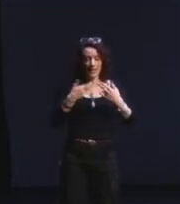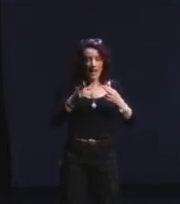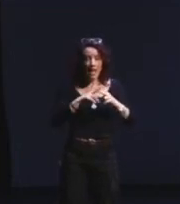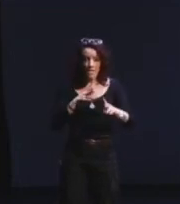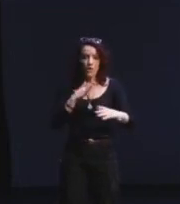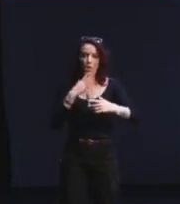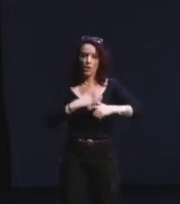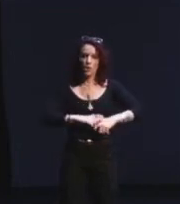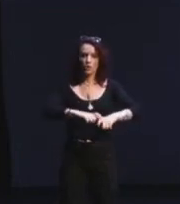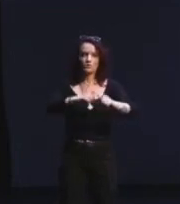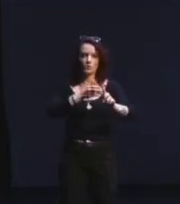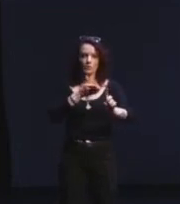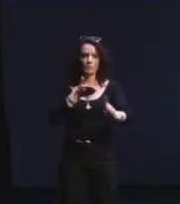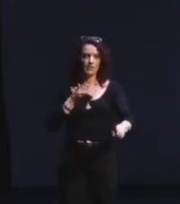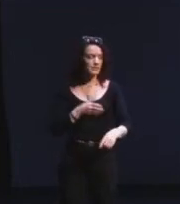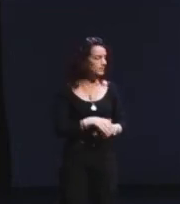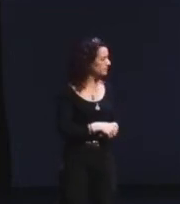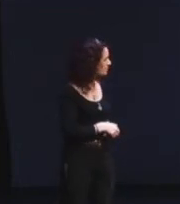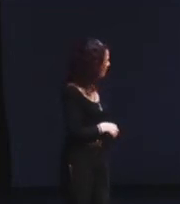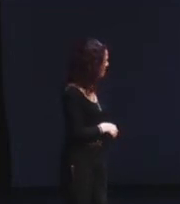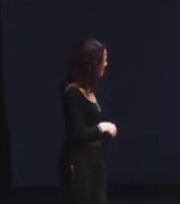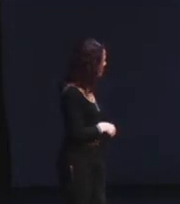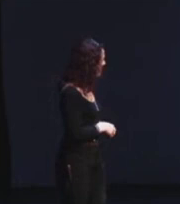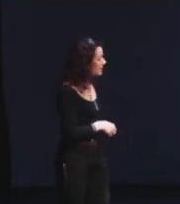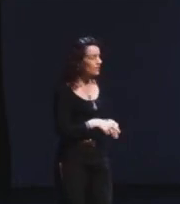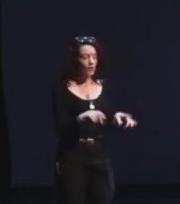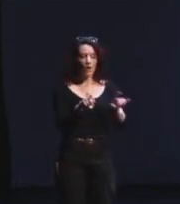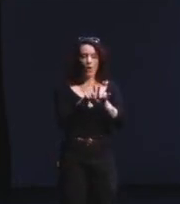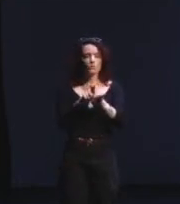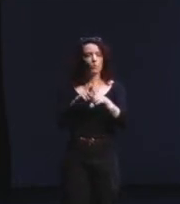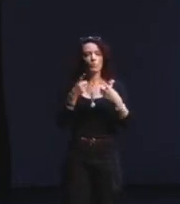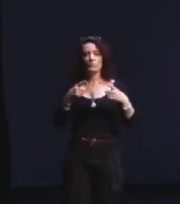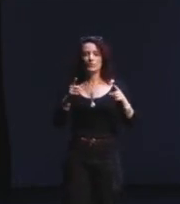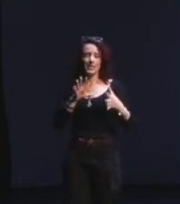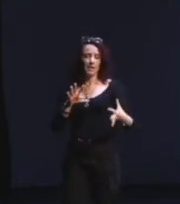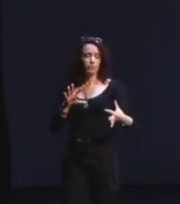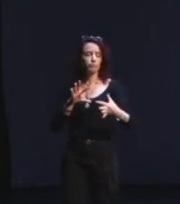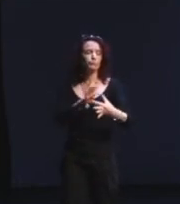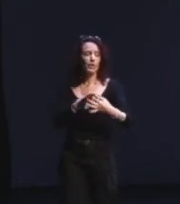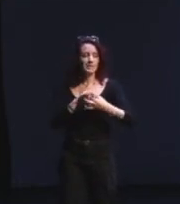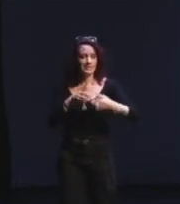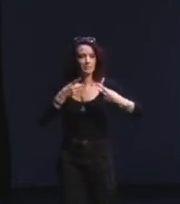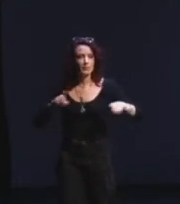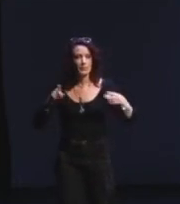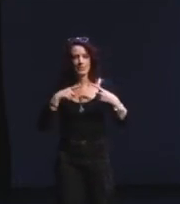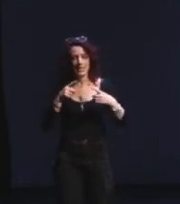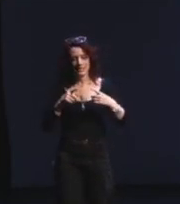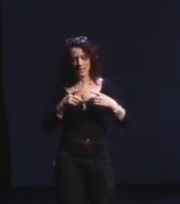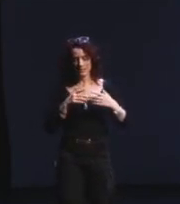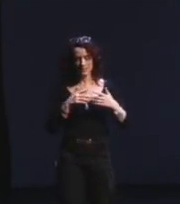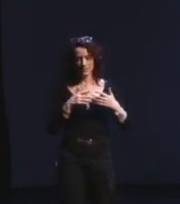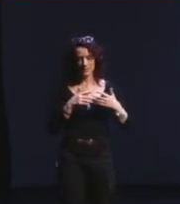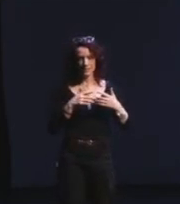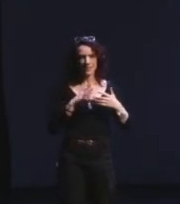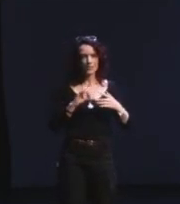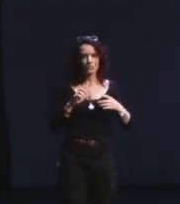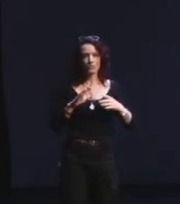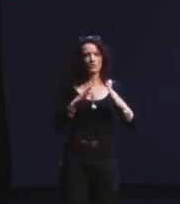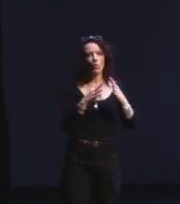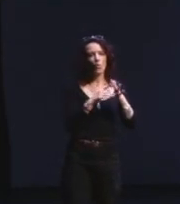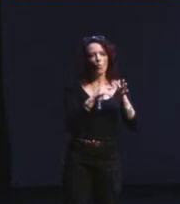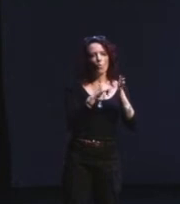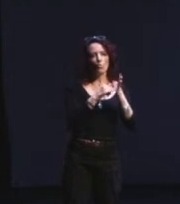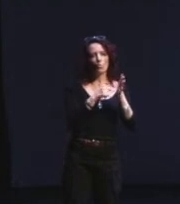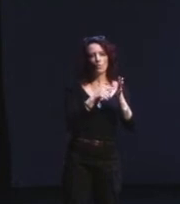impact. The music sector needs to be embracing music and modes of transmission beyond just the Western vernacular. We need to